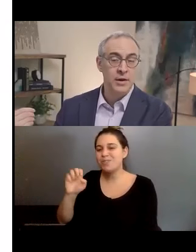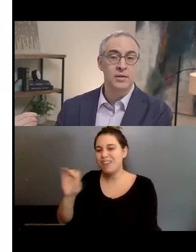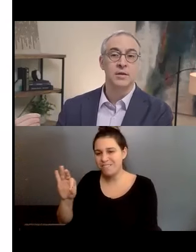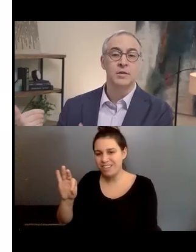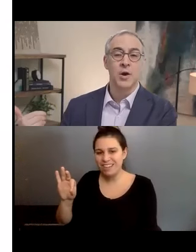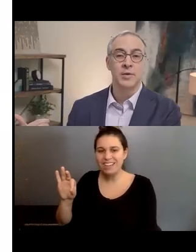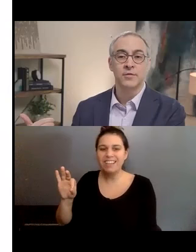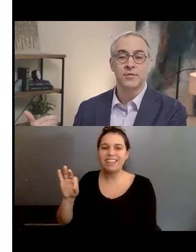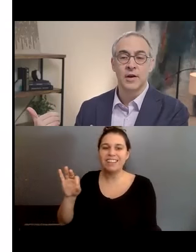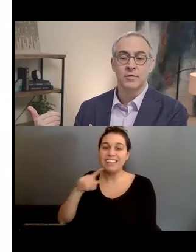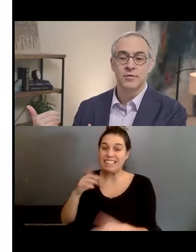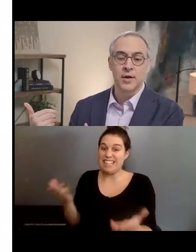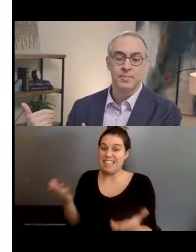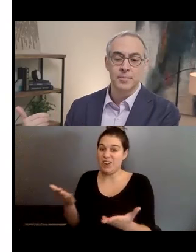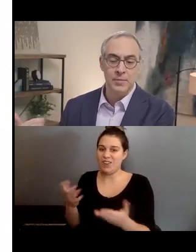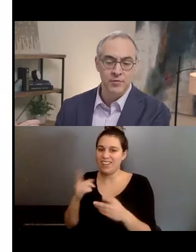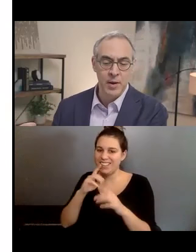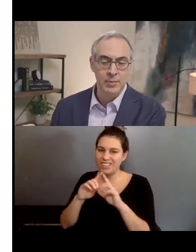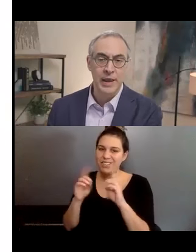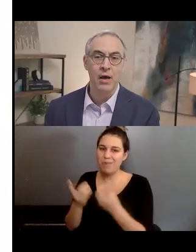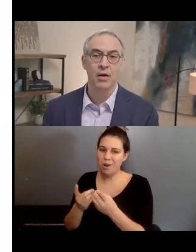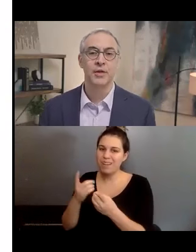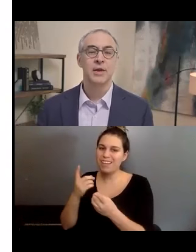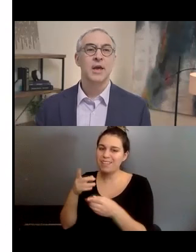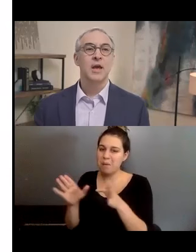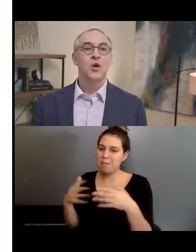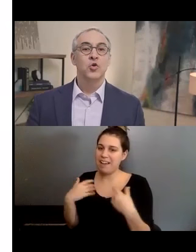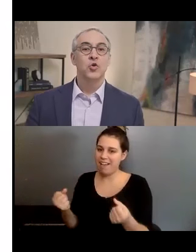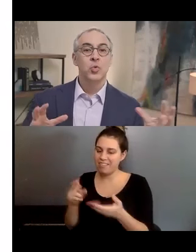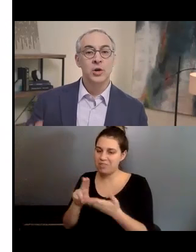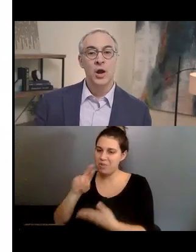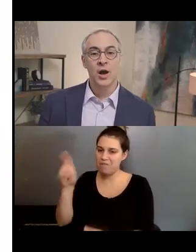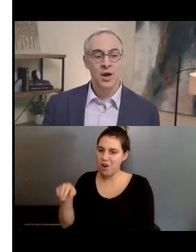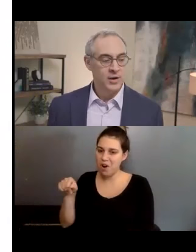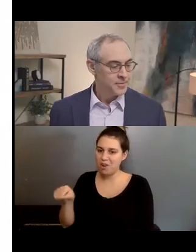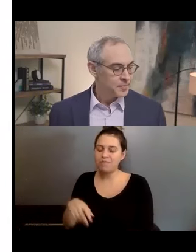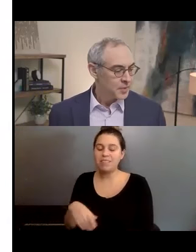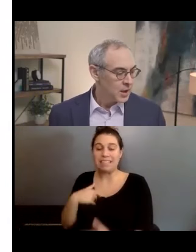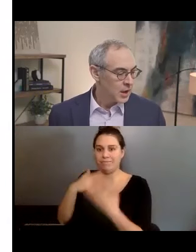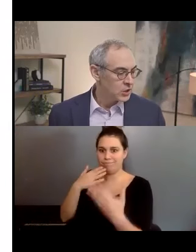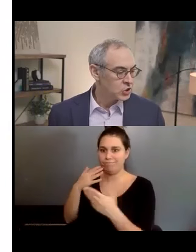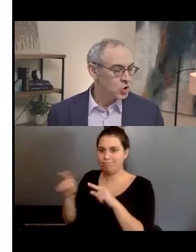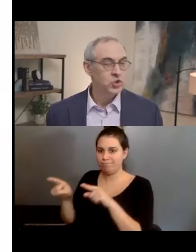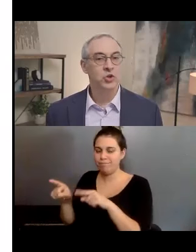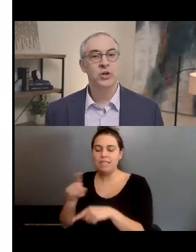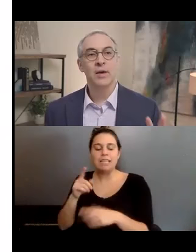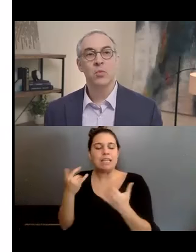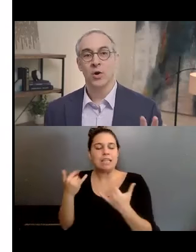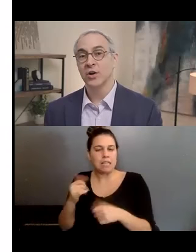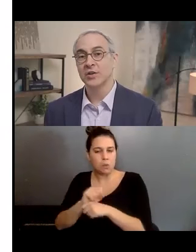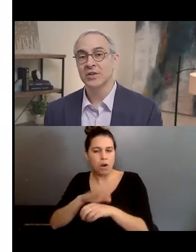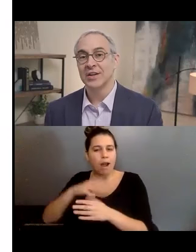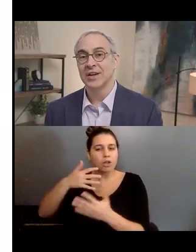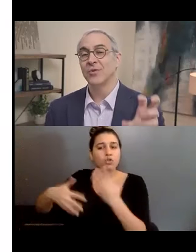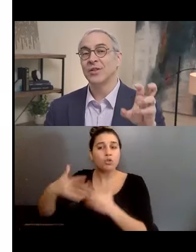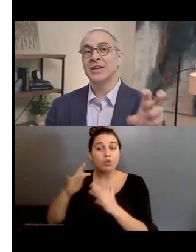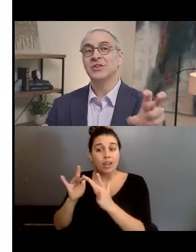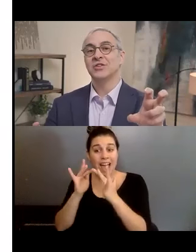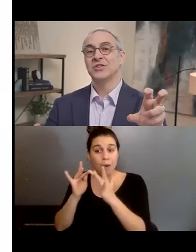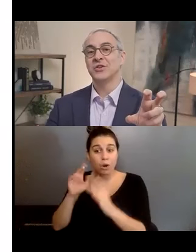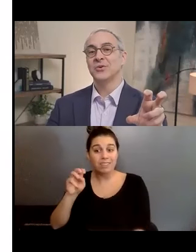here in the Department of Public Health, who work on social networks